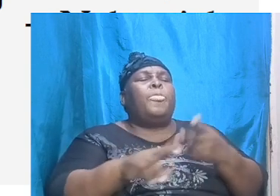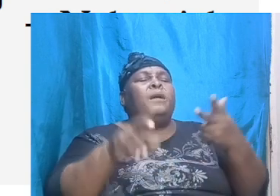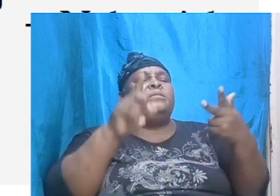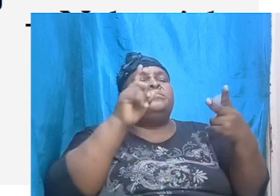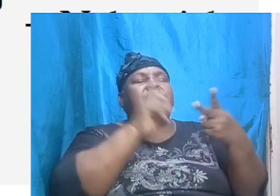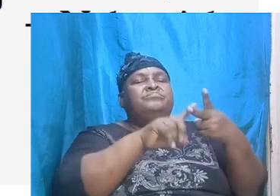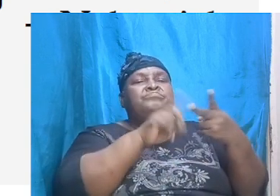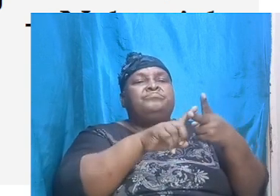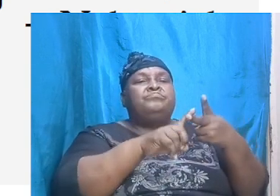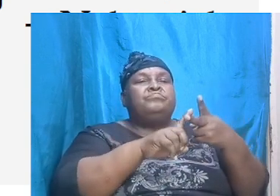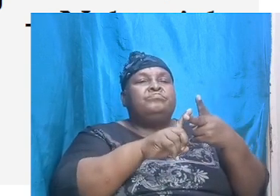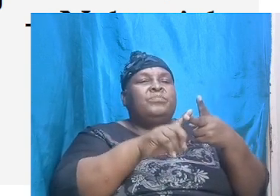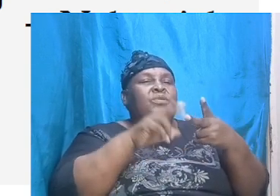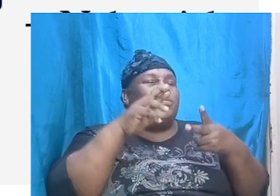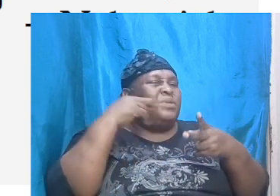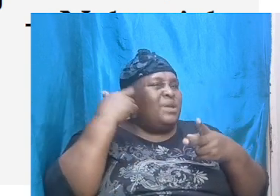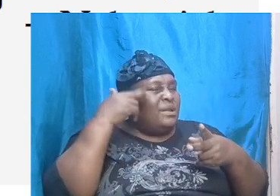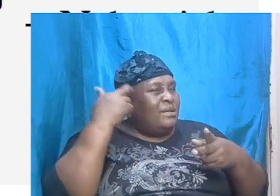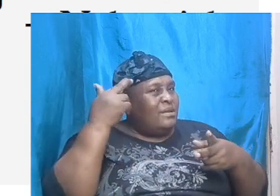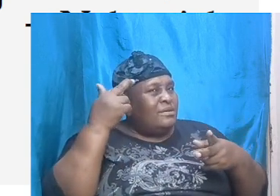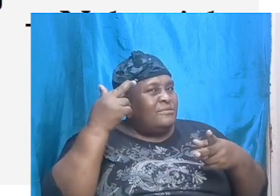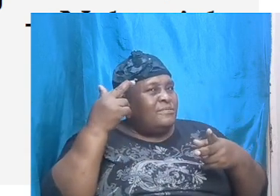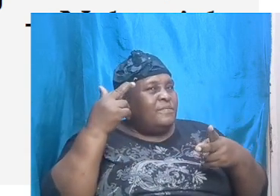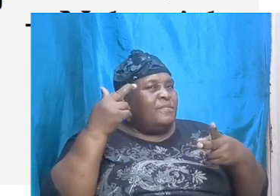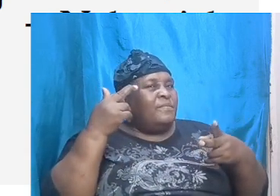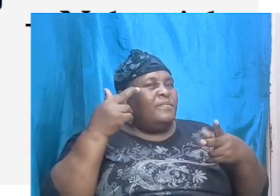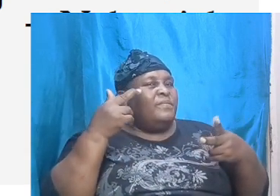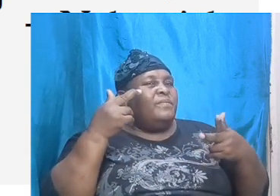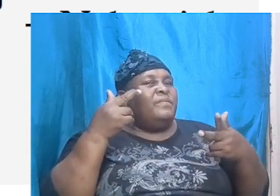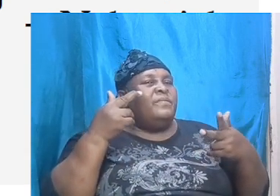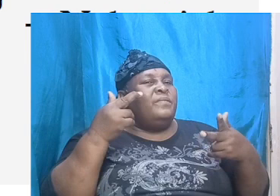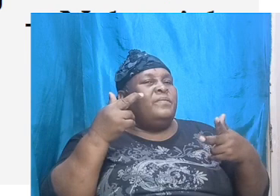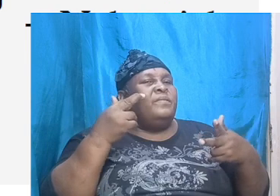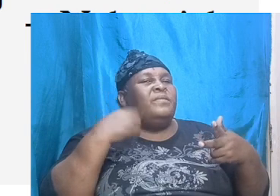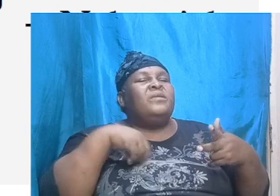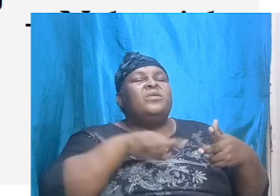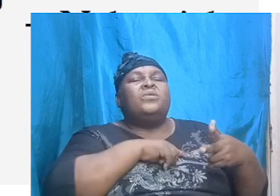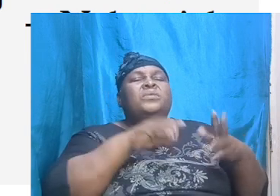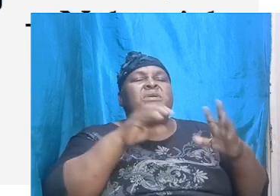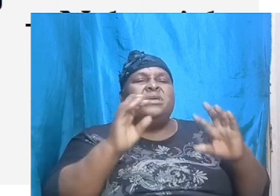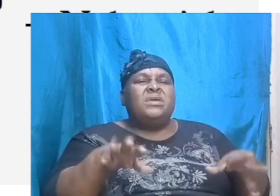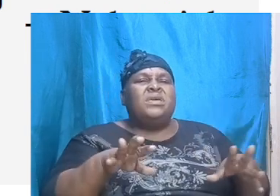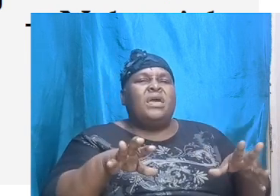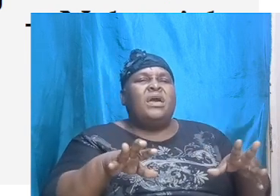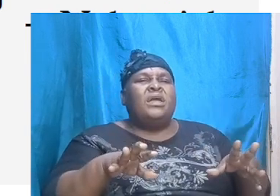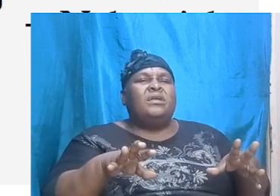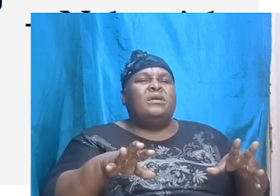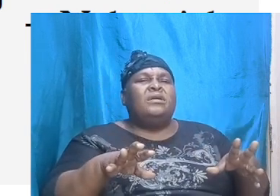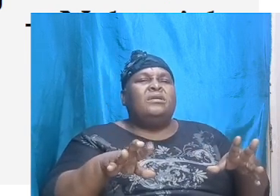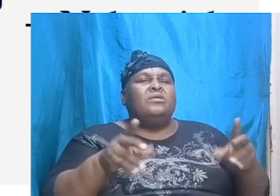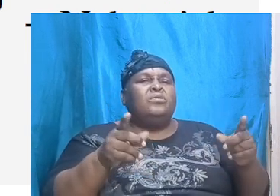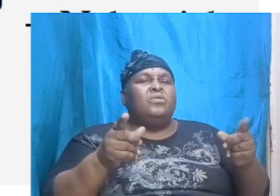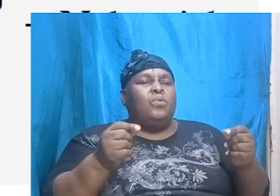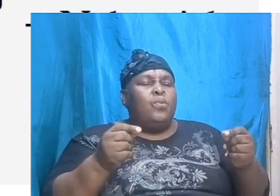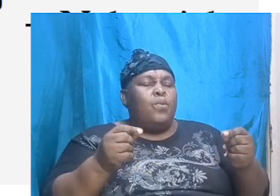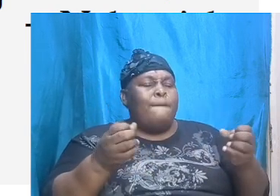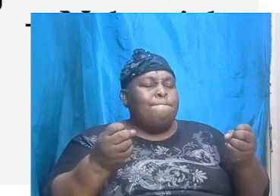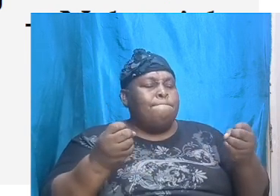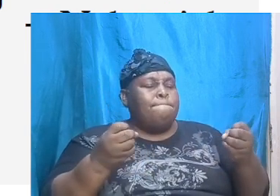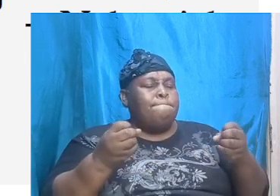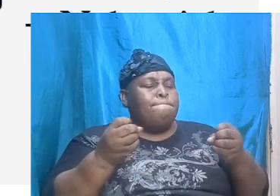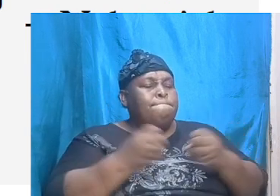we realize that, praise God, that we can accomplish much more when we